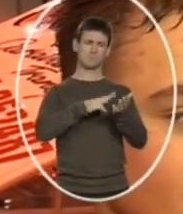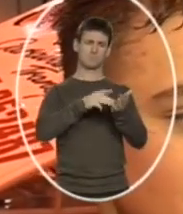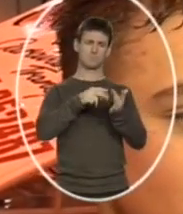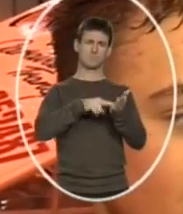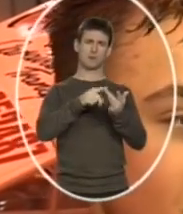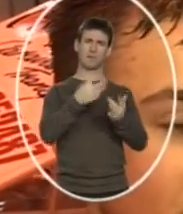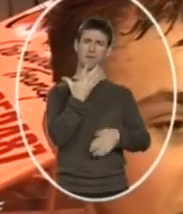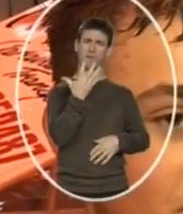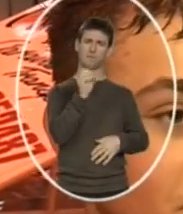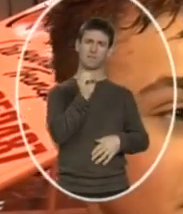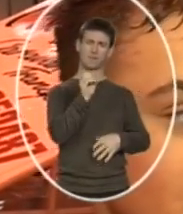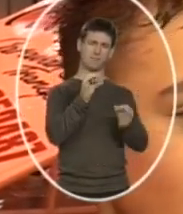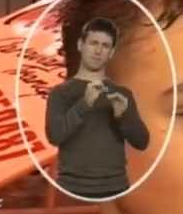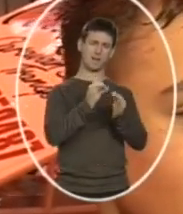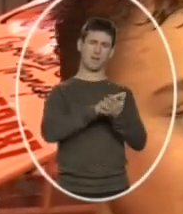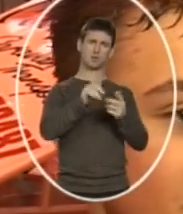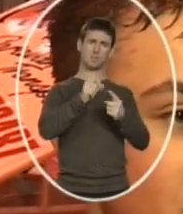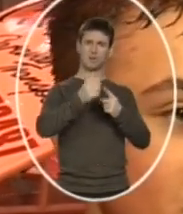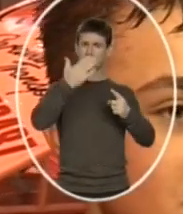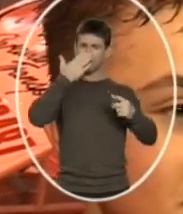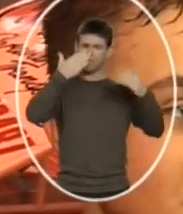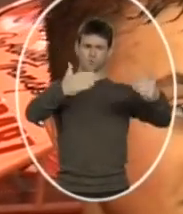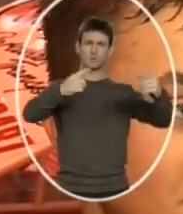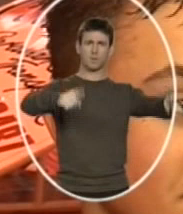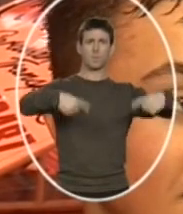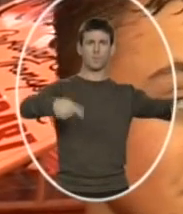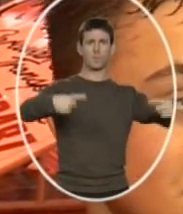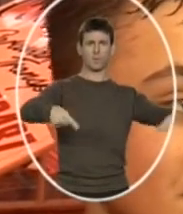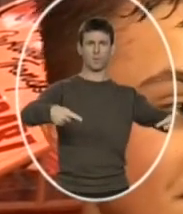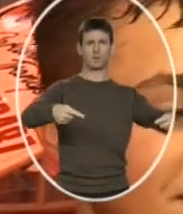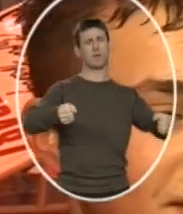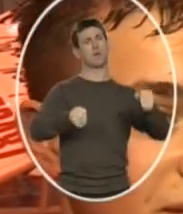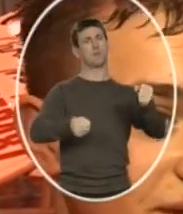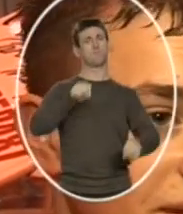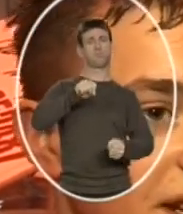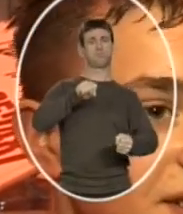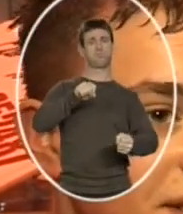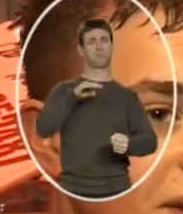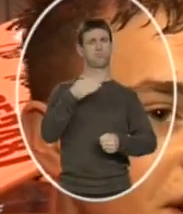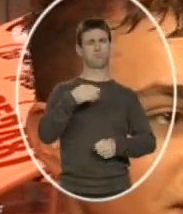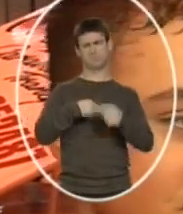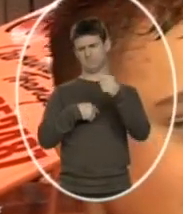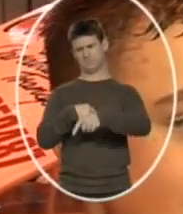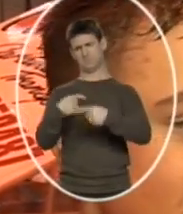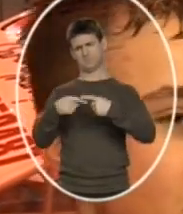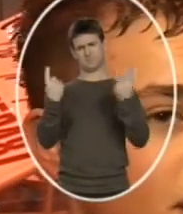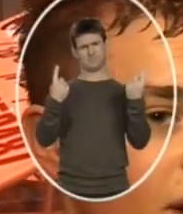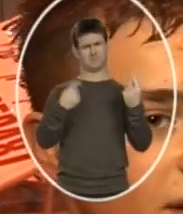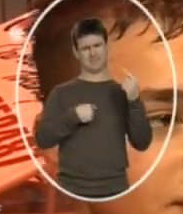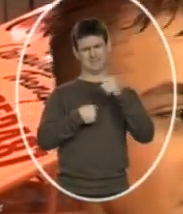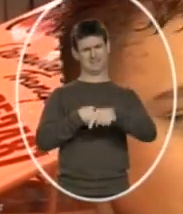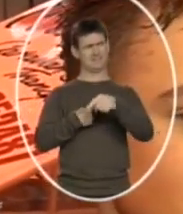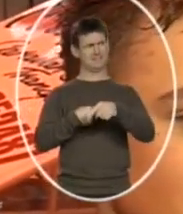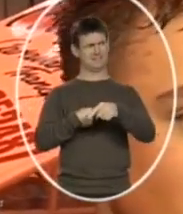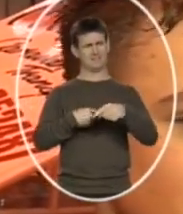brake horsepower. The front wheel drive, most tracks just kept it flat out and turned. But these, you've got to gently put it on